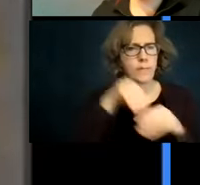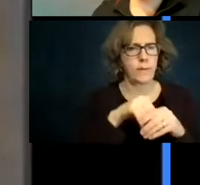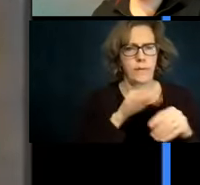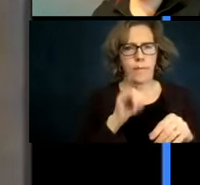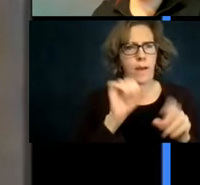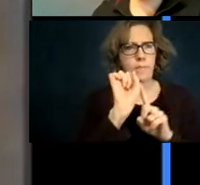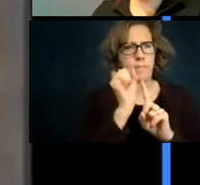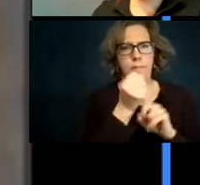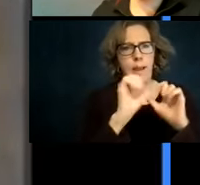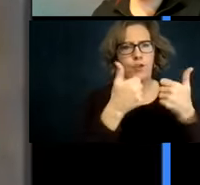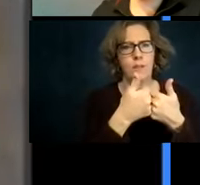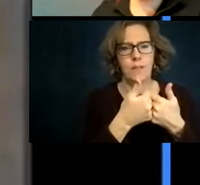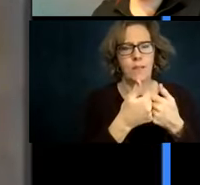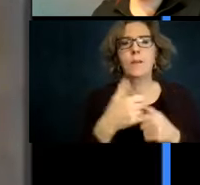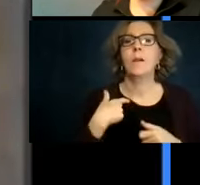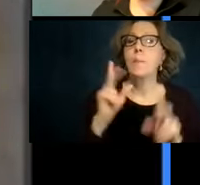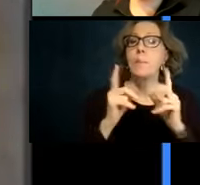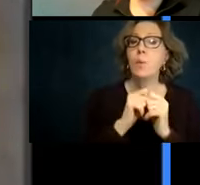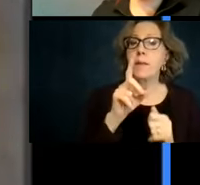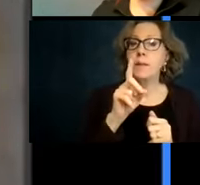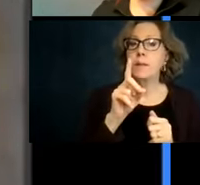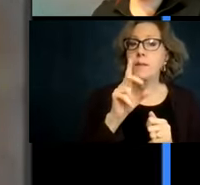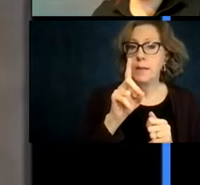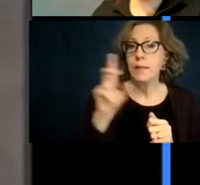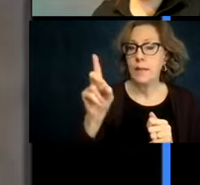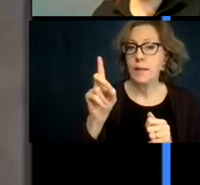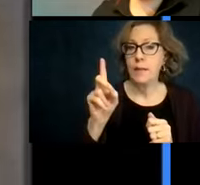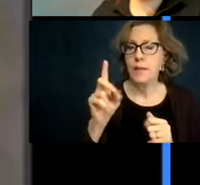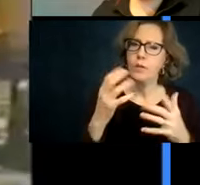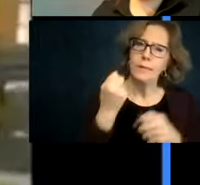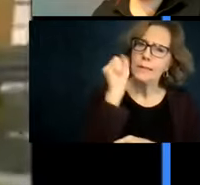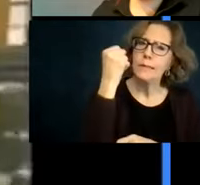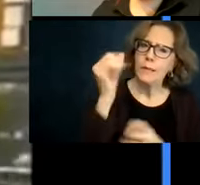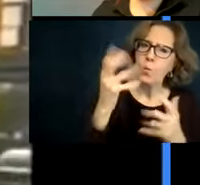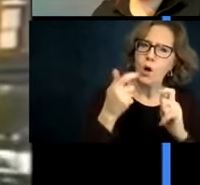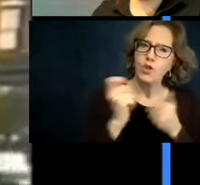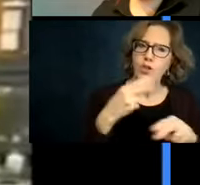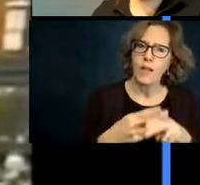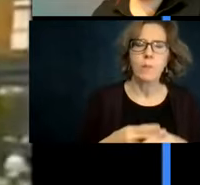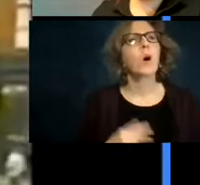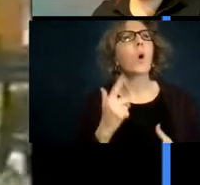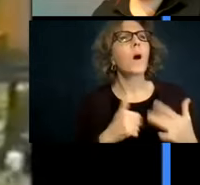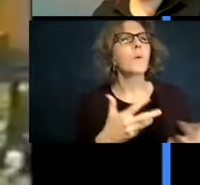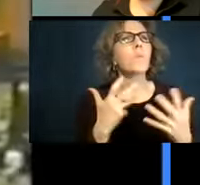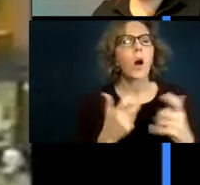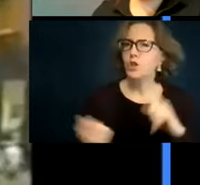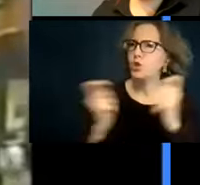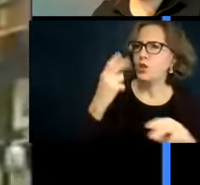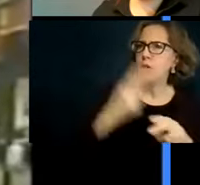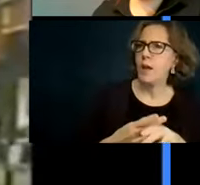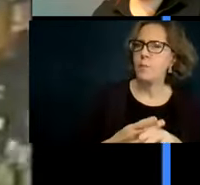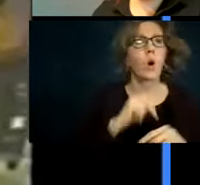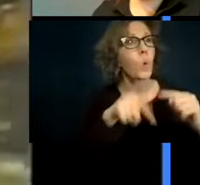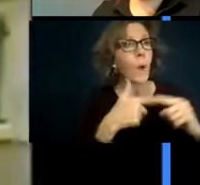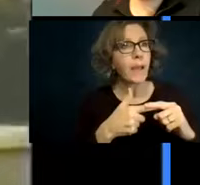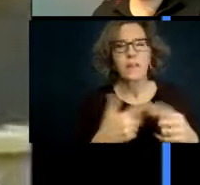people with developmental disabilities use civil disobedience to call for the name change. What do we want? It's the name! When do we